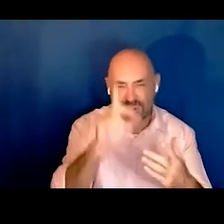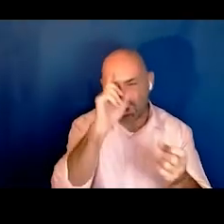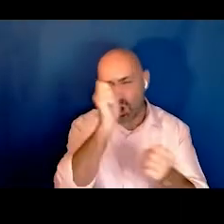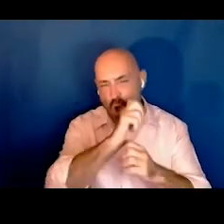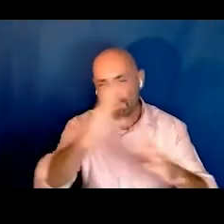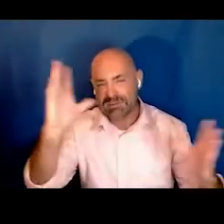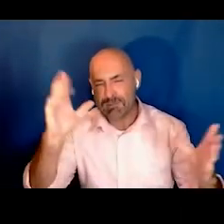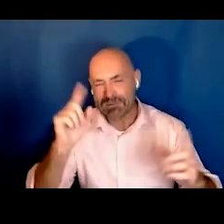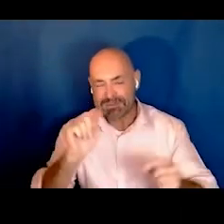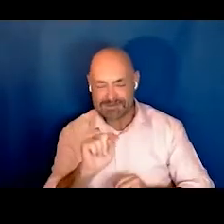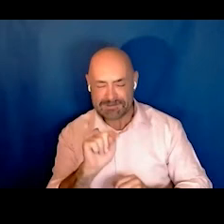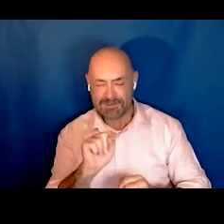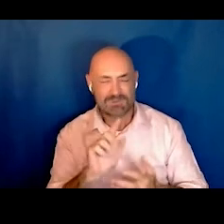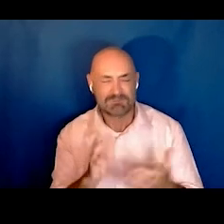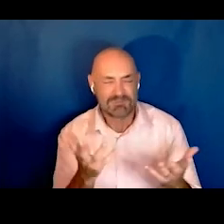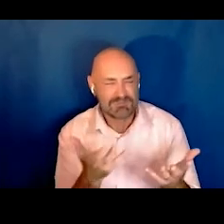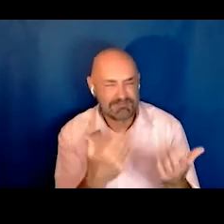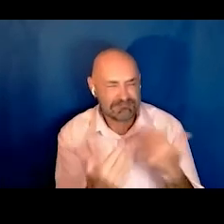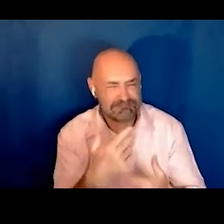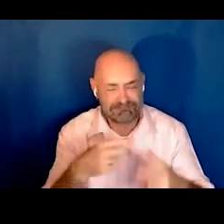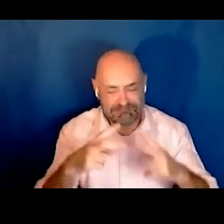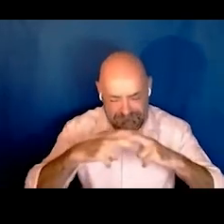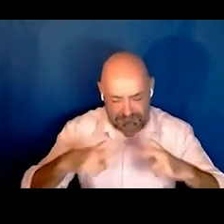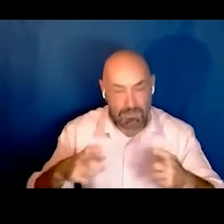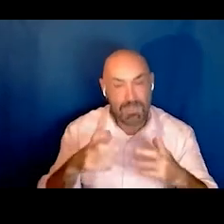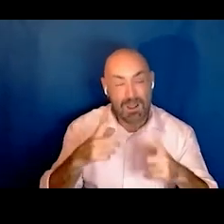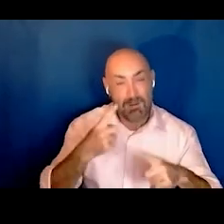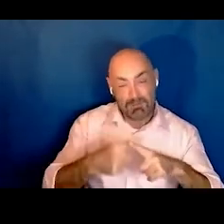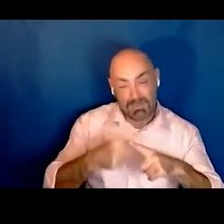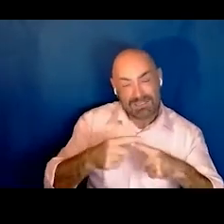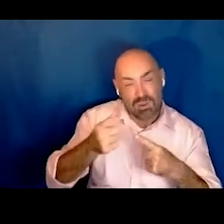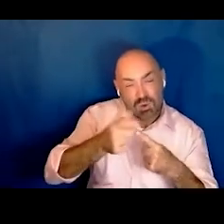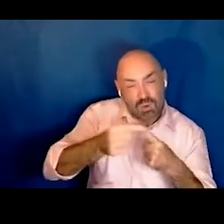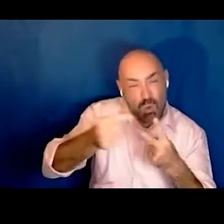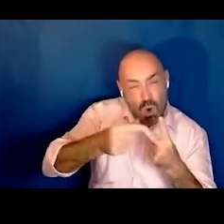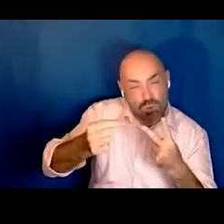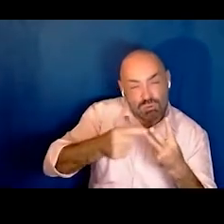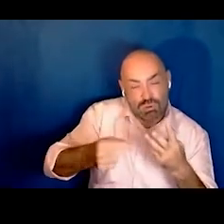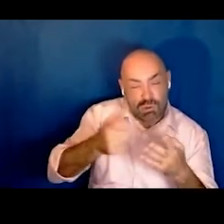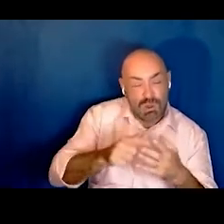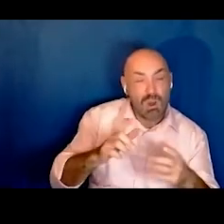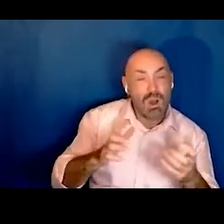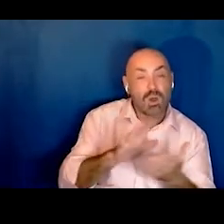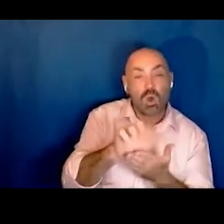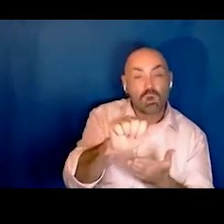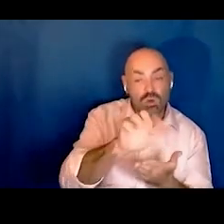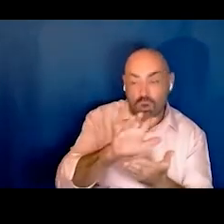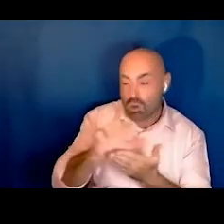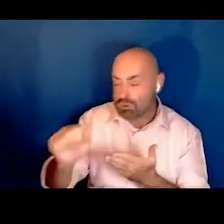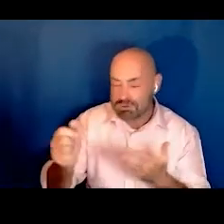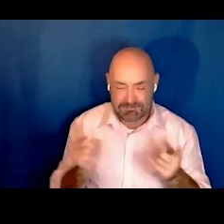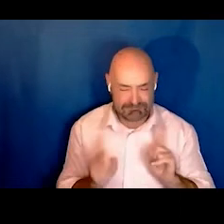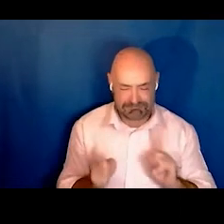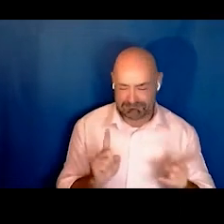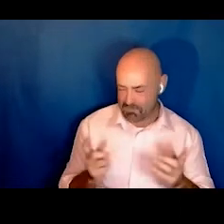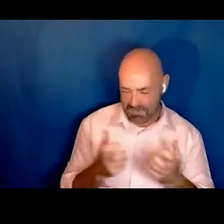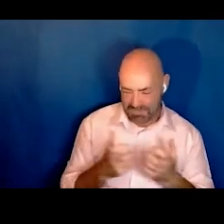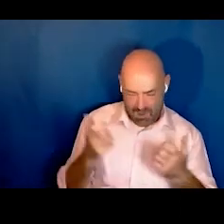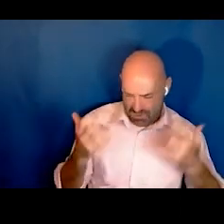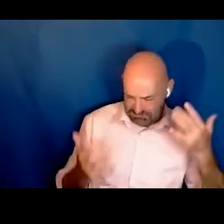these issues. And again, unpacking the nuance across cultures and making sure we use appropriate metrics and